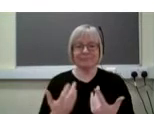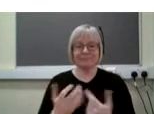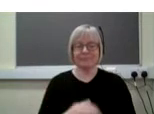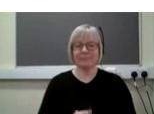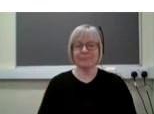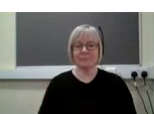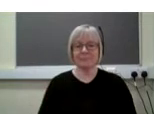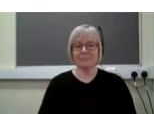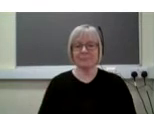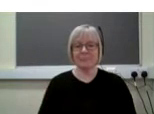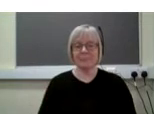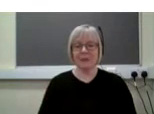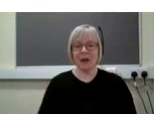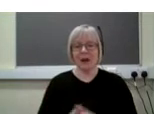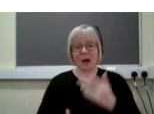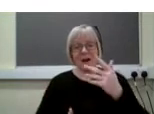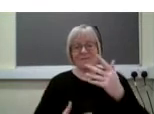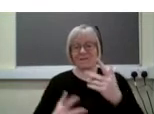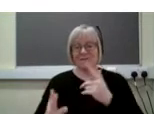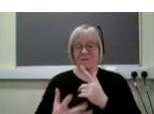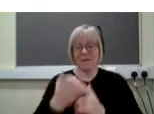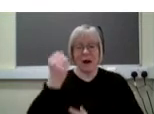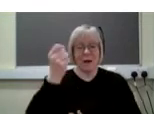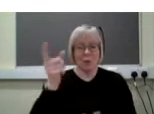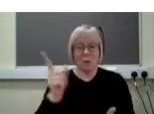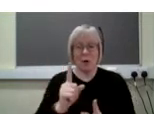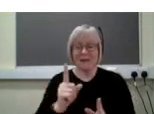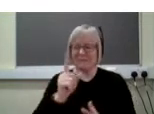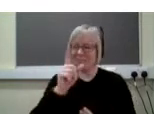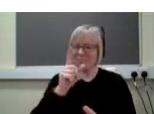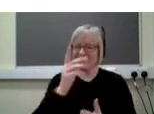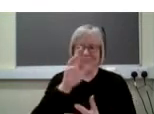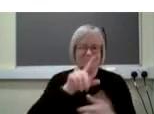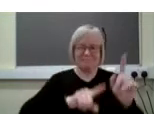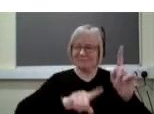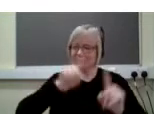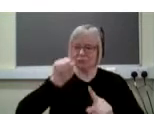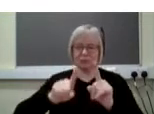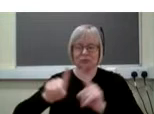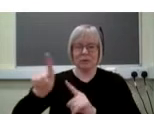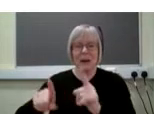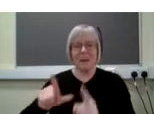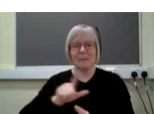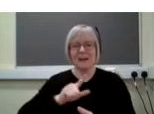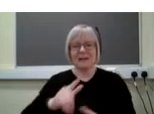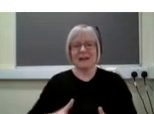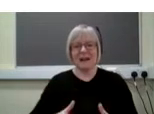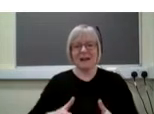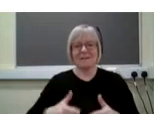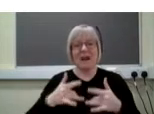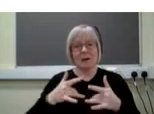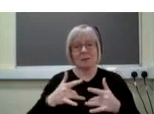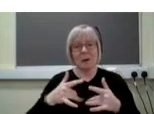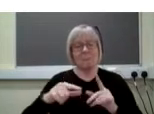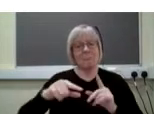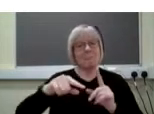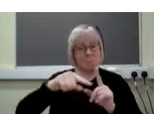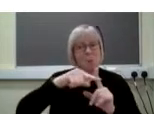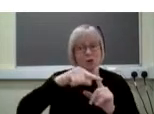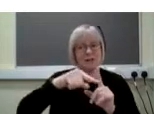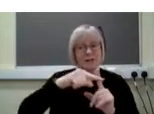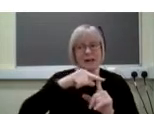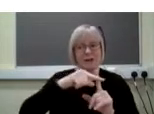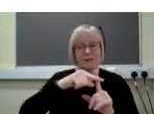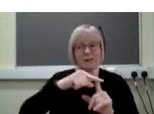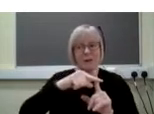And our findings in this sense were mixed, because there was a sense of positivity coming with the